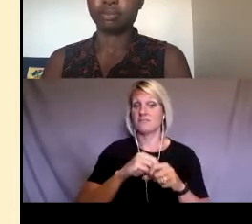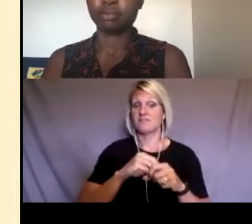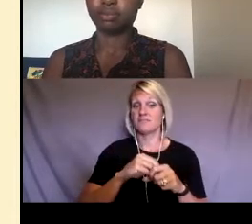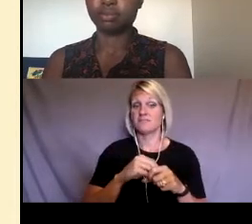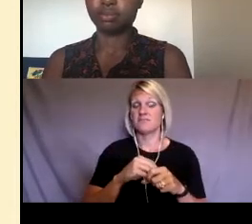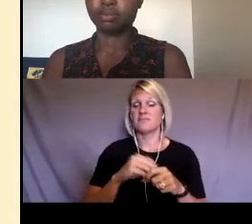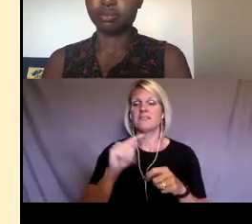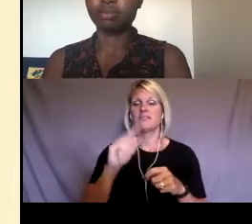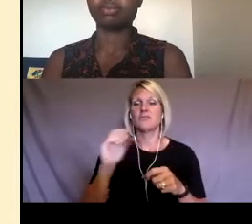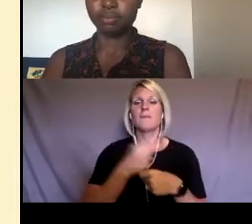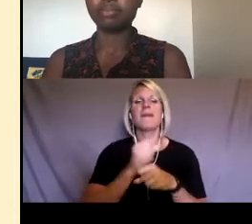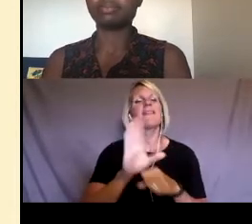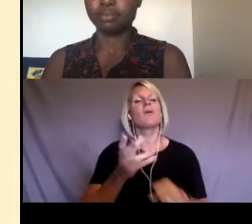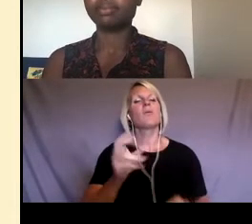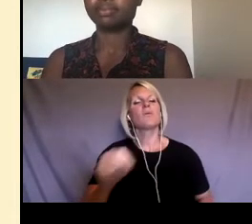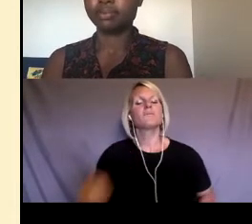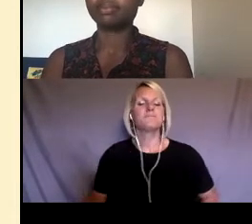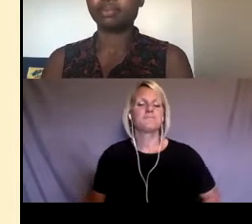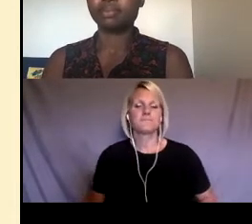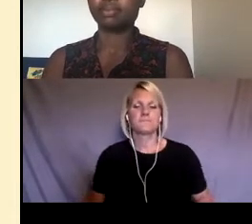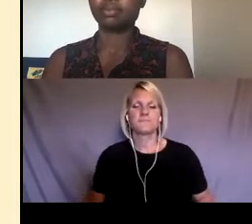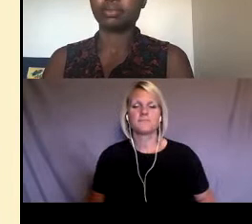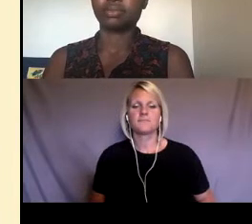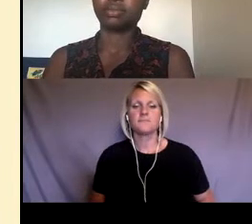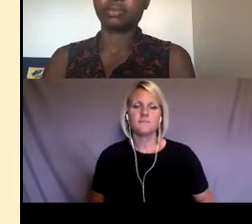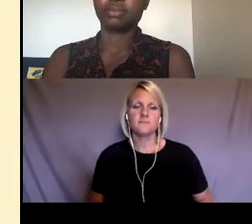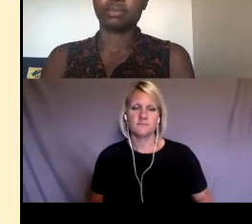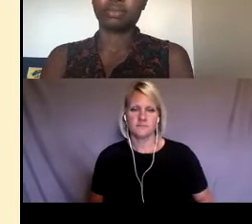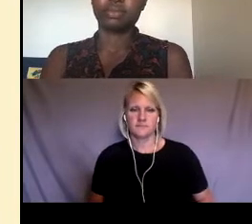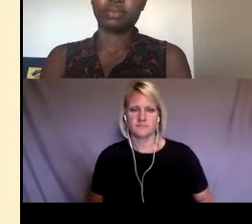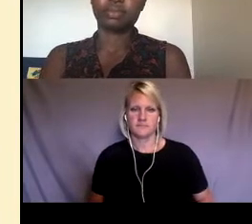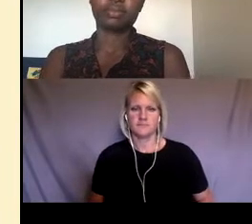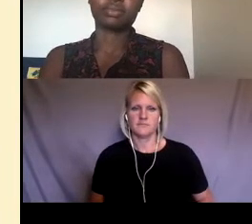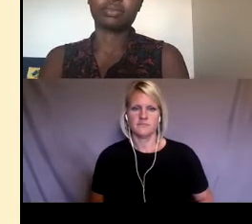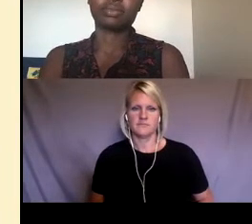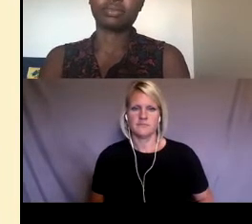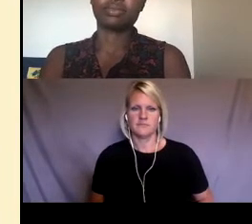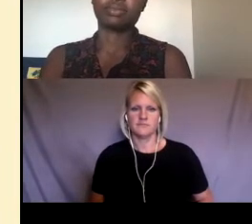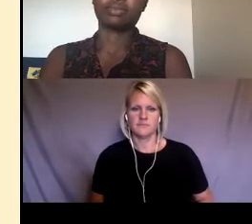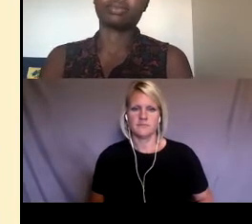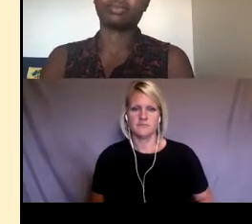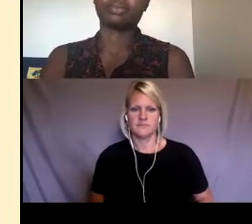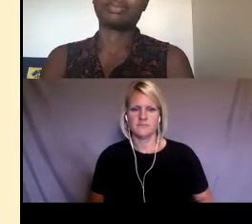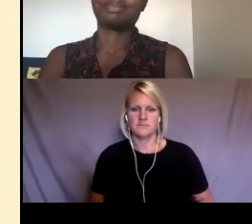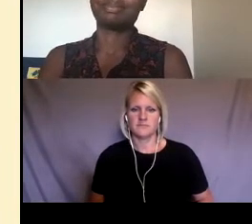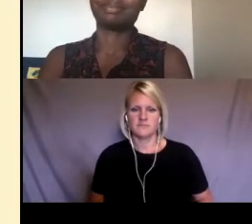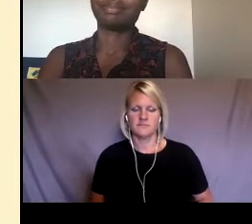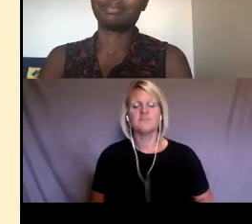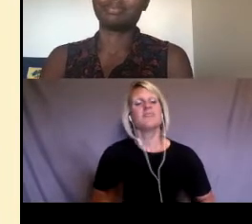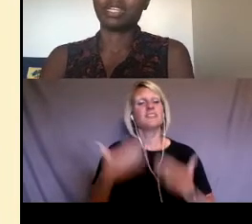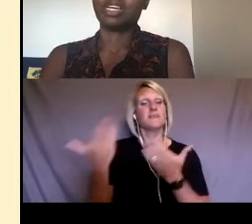of make it their own. And so now we're to Courtney's portion. Courtney, take it